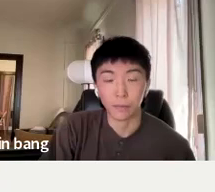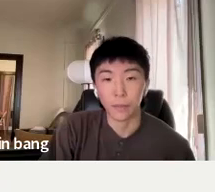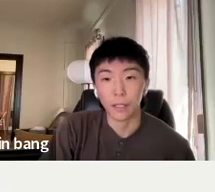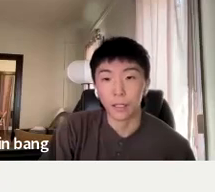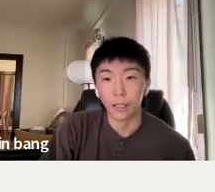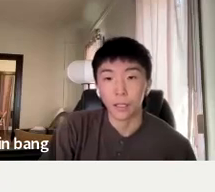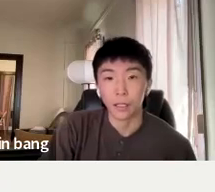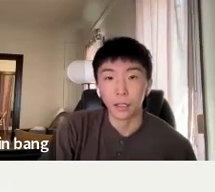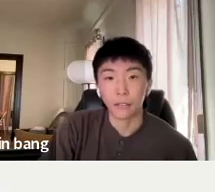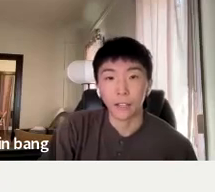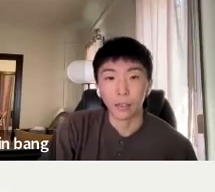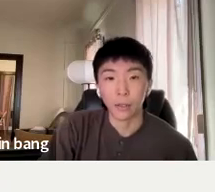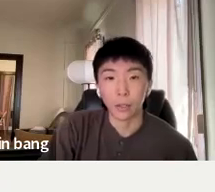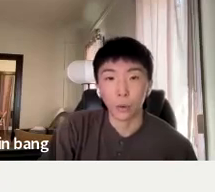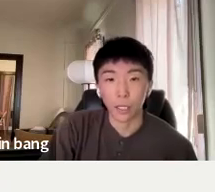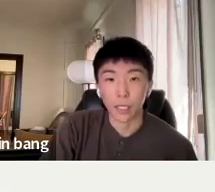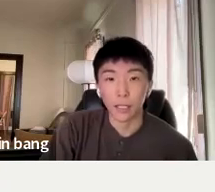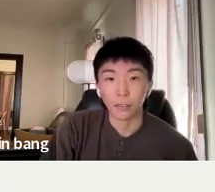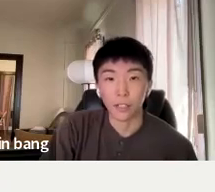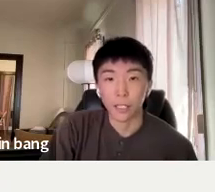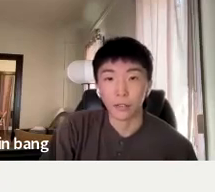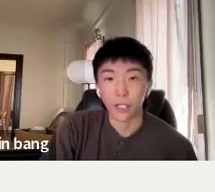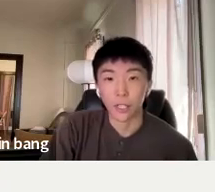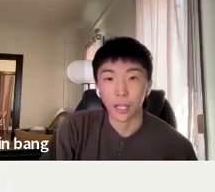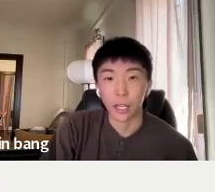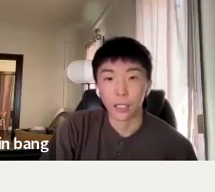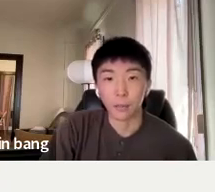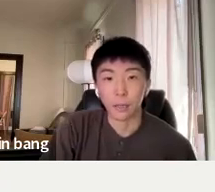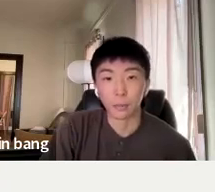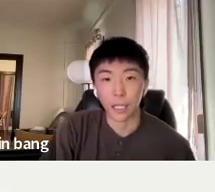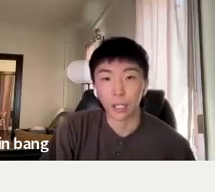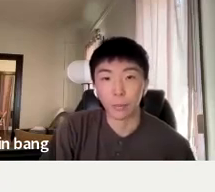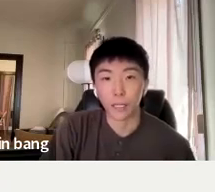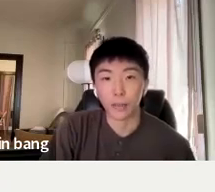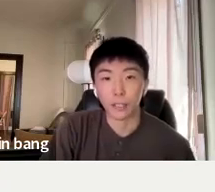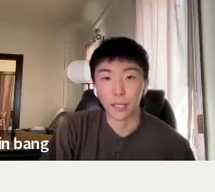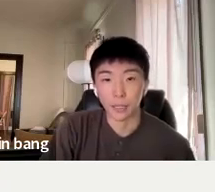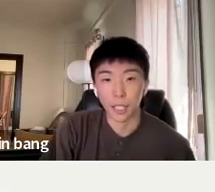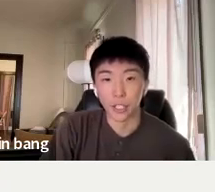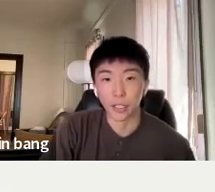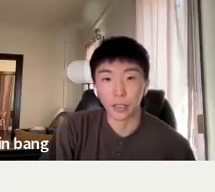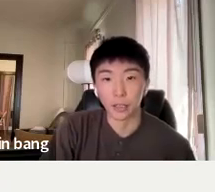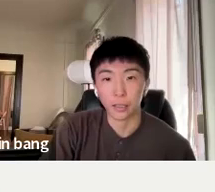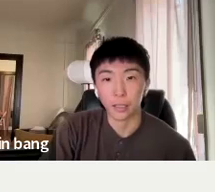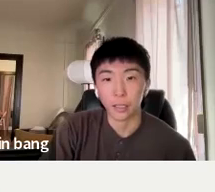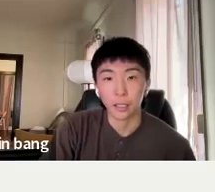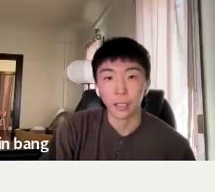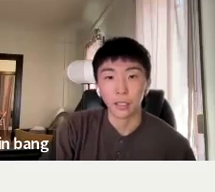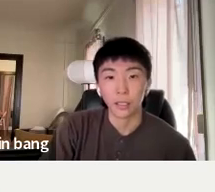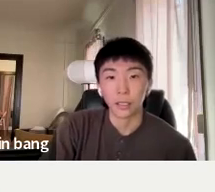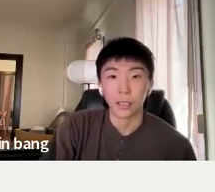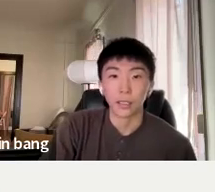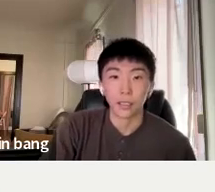food. They find 3 gourds, the first of which they contemplate breaking open in their desperation.